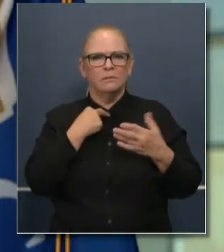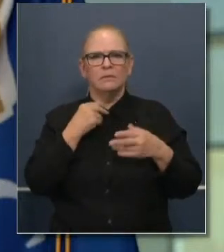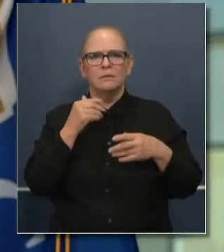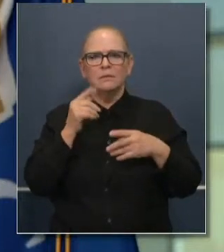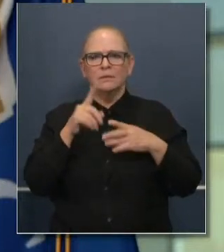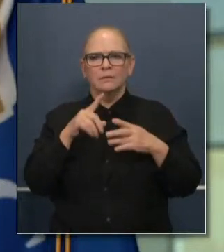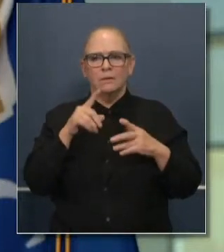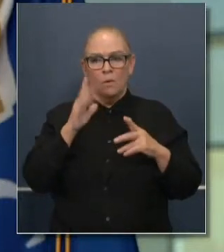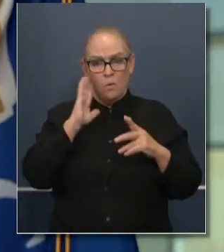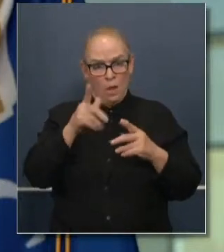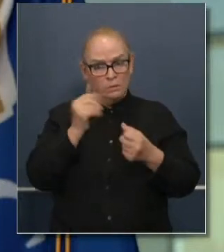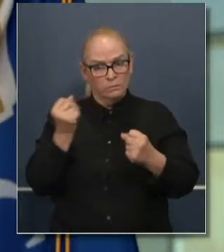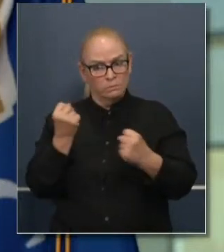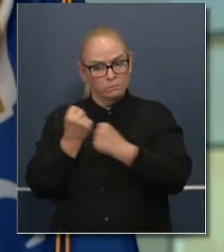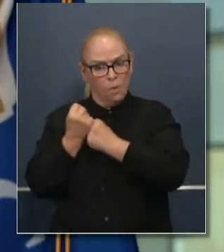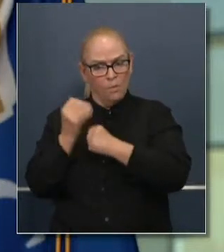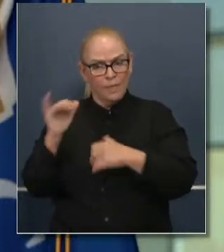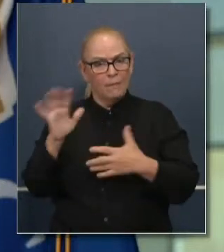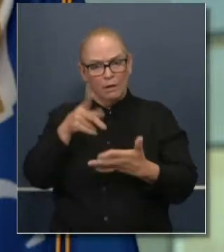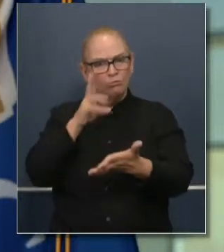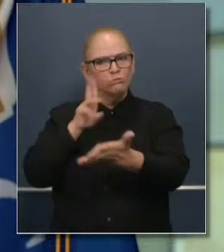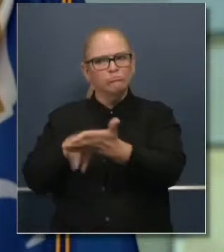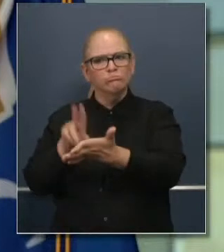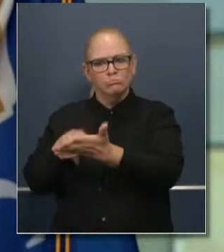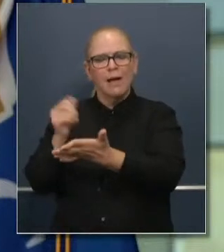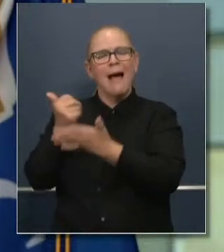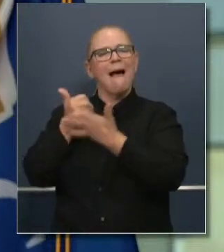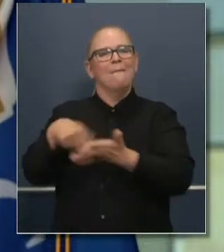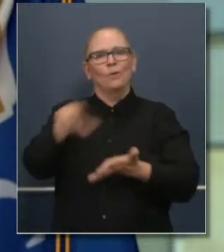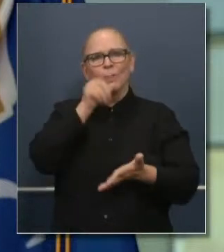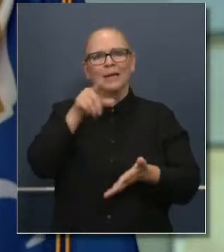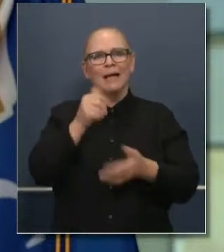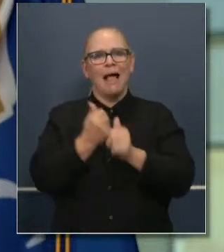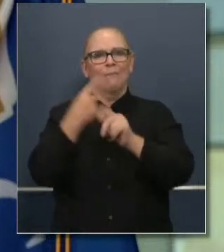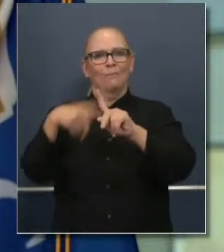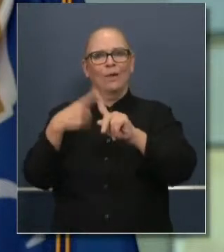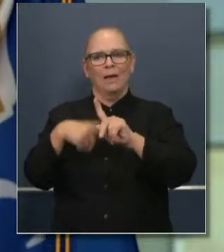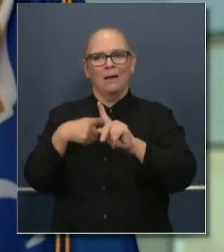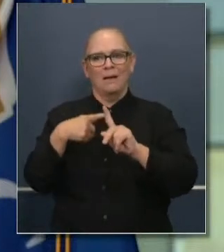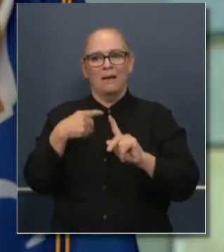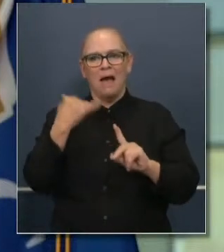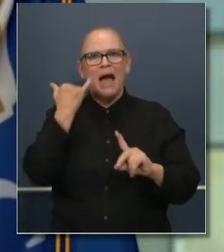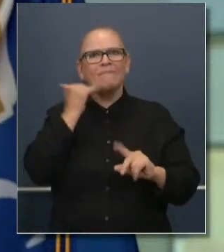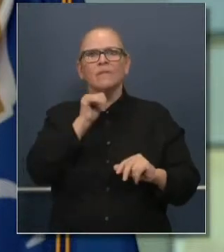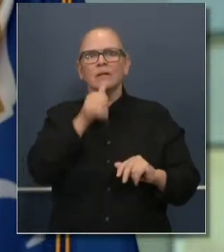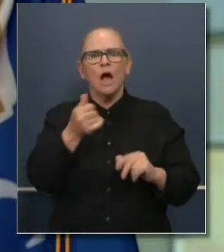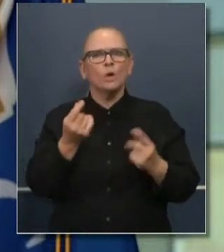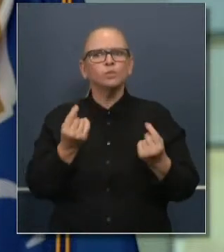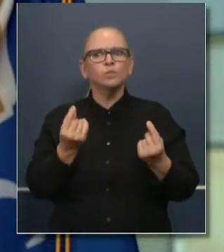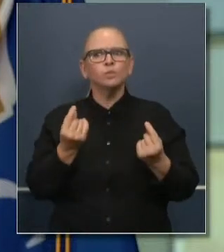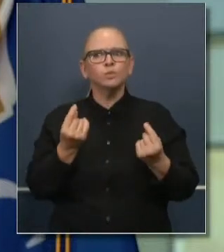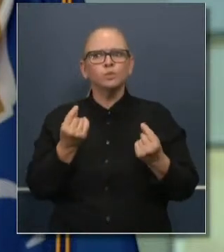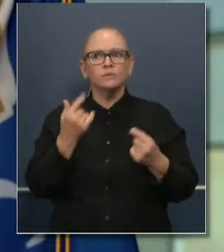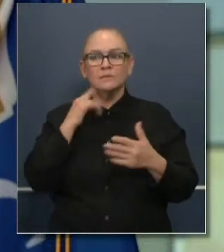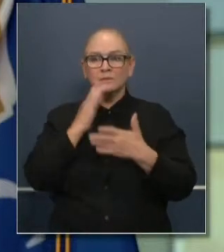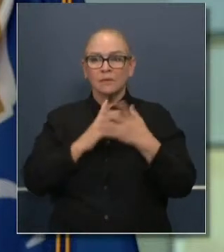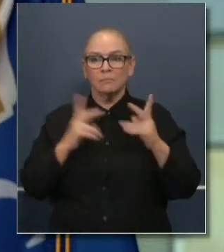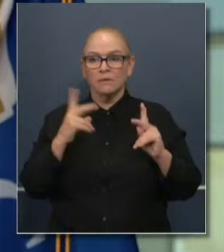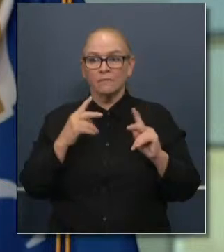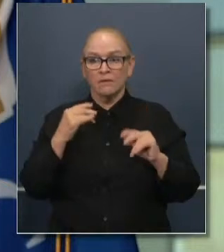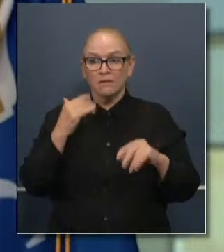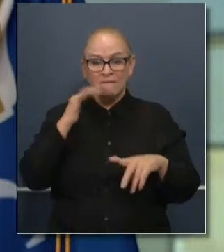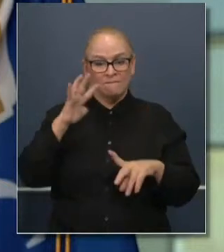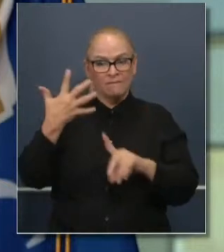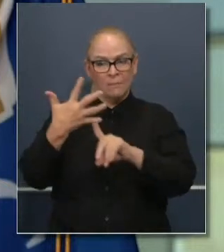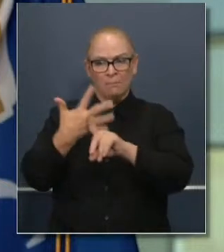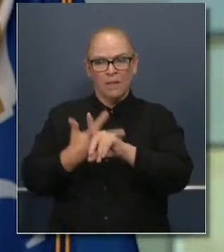going to support this bill, or what bills are you going to support to help those who, for a fifth month in a row, won't be able to pay rent? Yeah, Thank